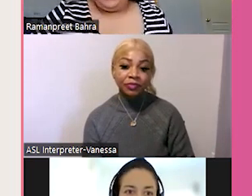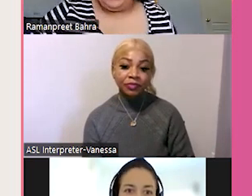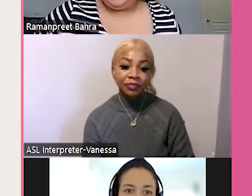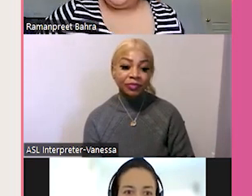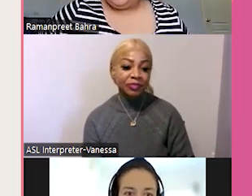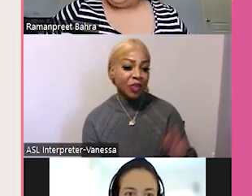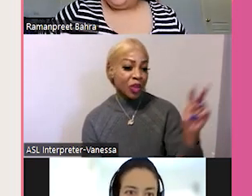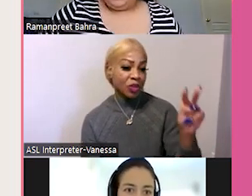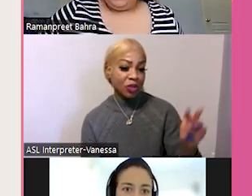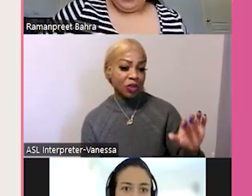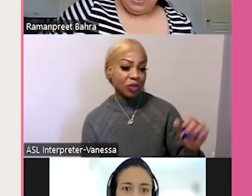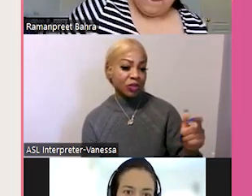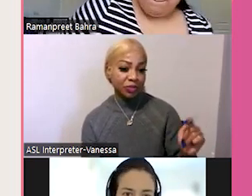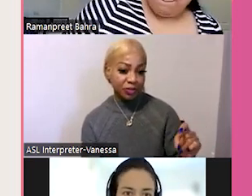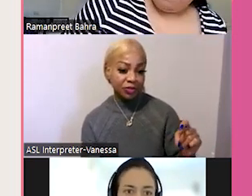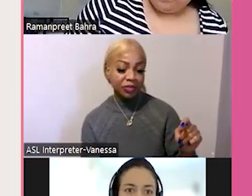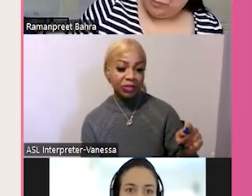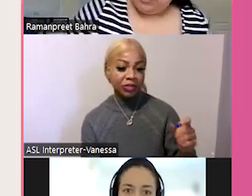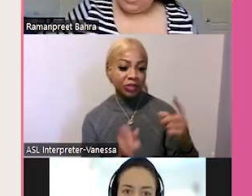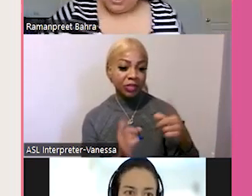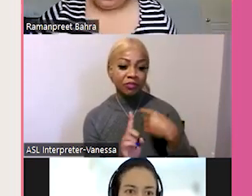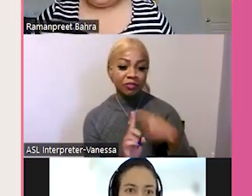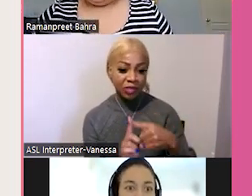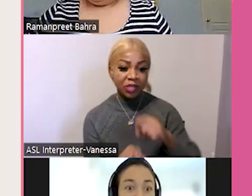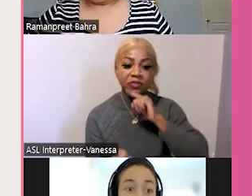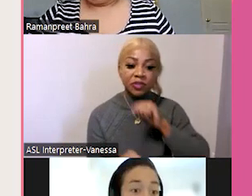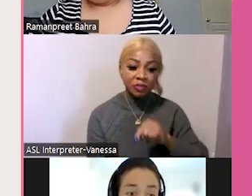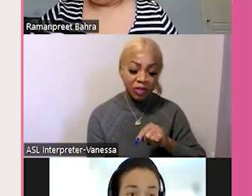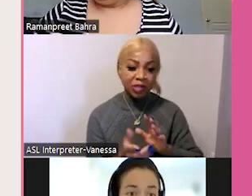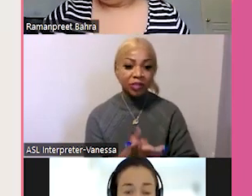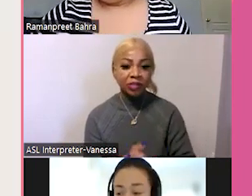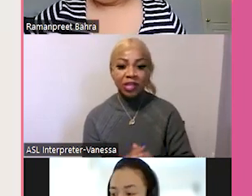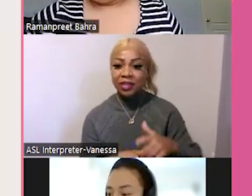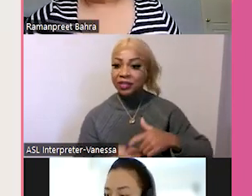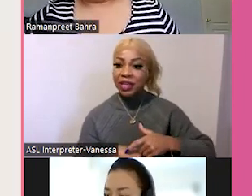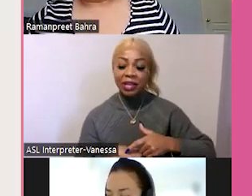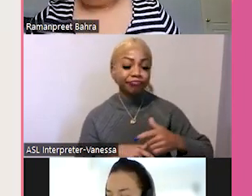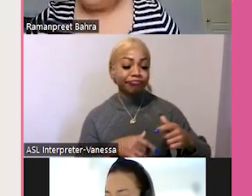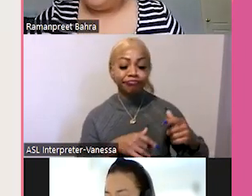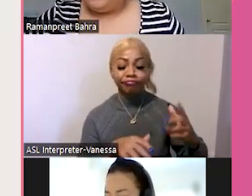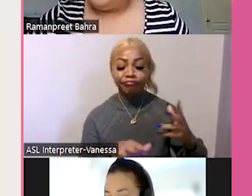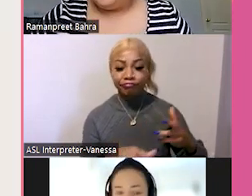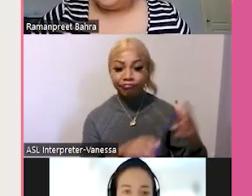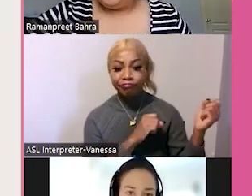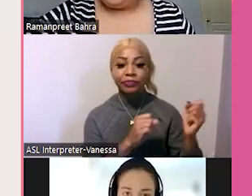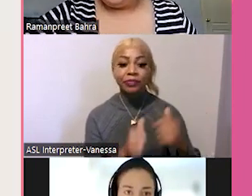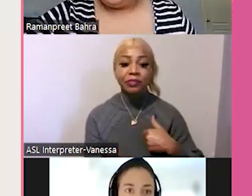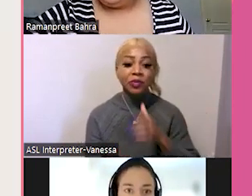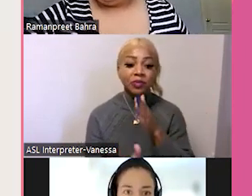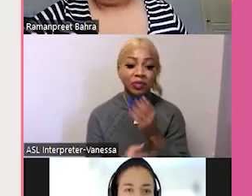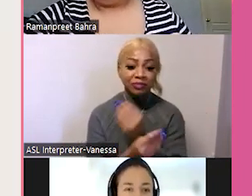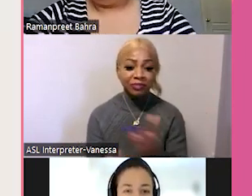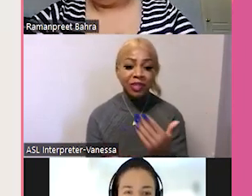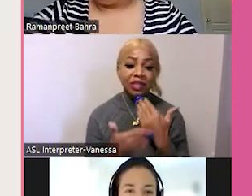chat. There has been so much positive response, very engaging. The time flew by for folks. So I'm going to just say thank you so much for